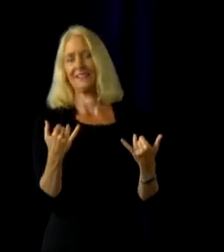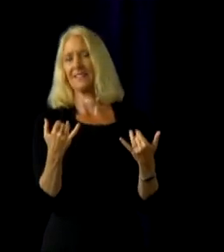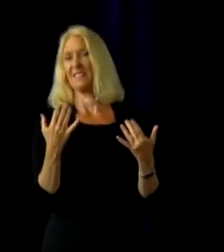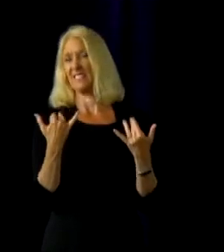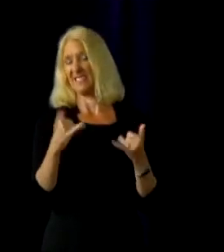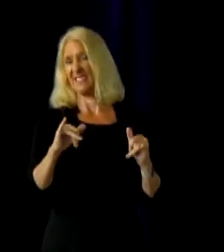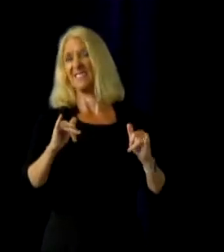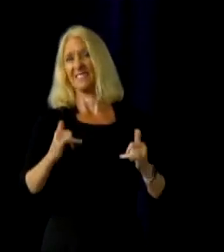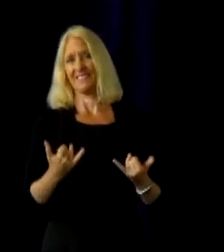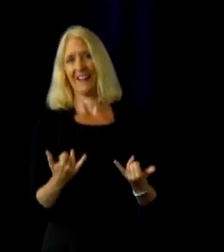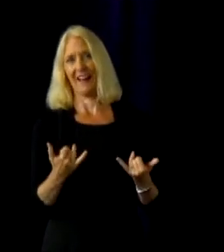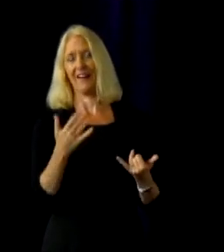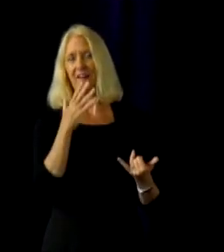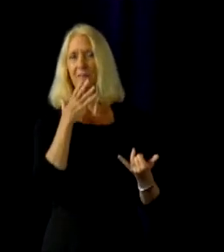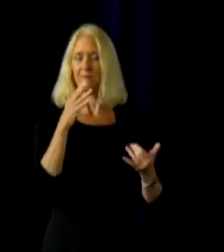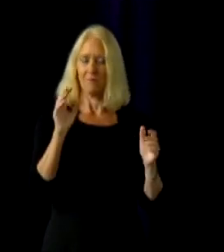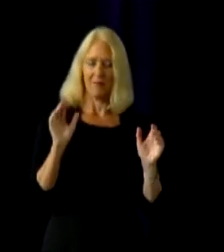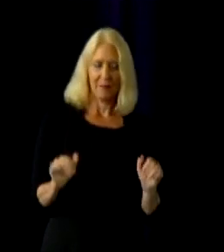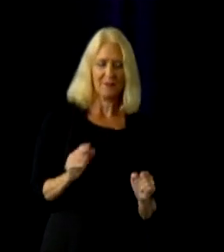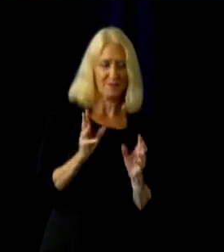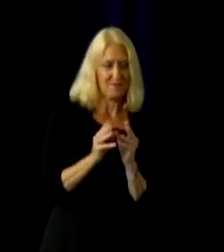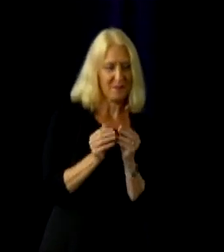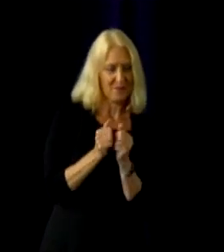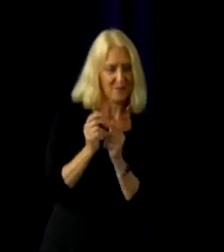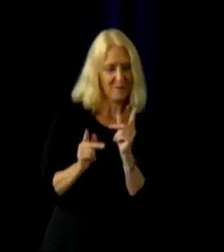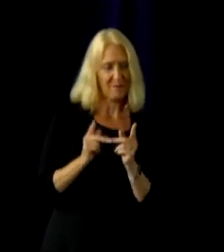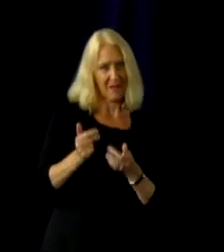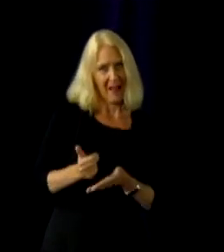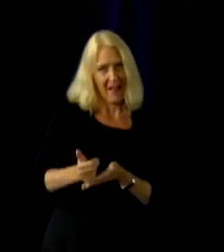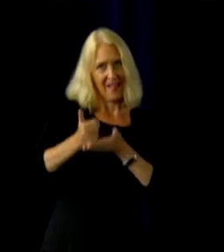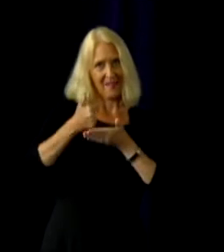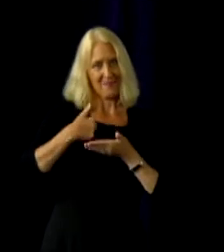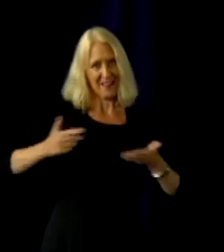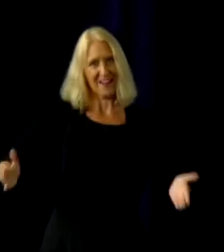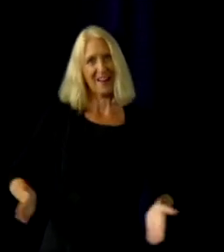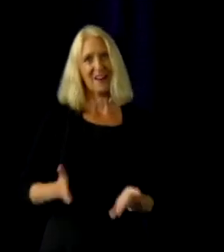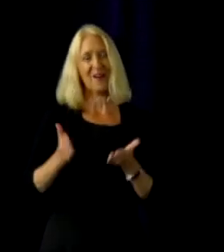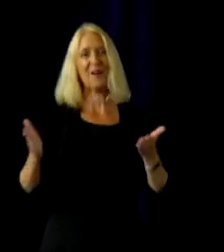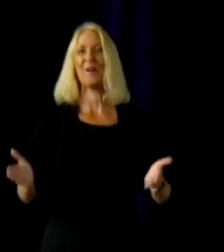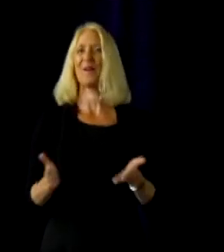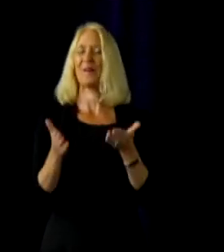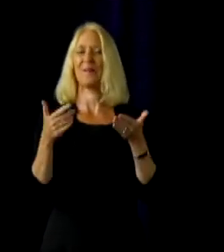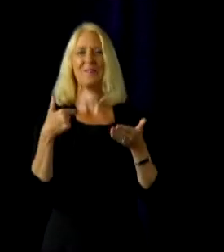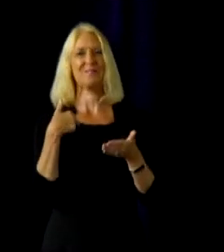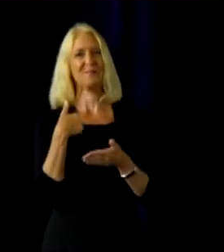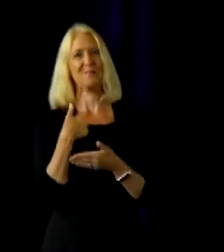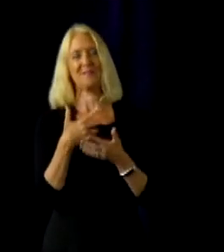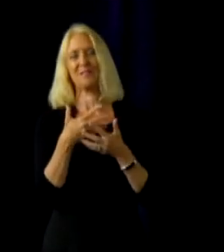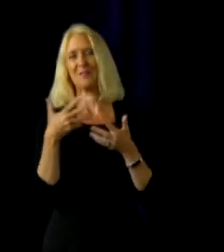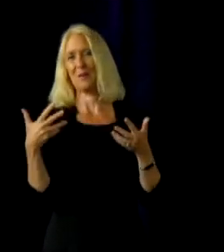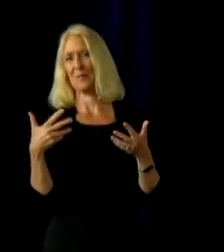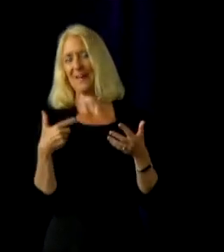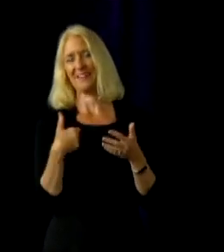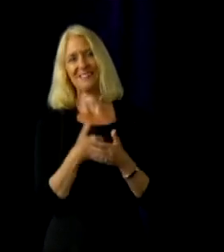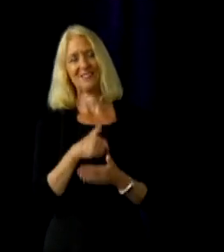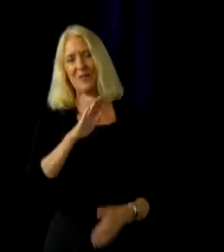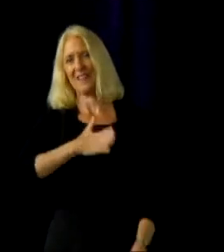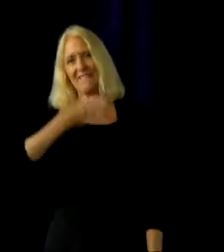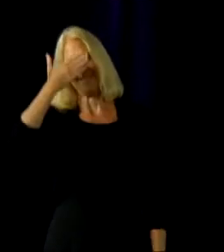that really encouraged me and helped me on every leg of going through the law school. So it was, I'll never forget that